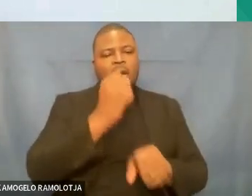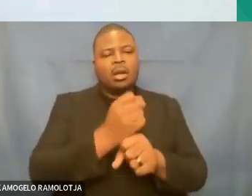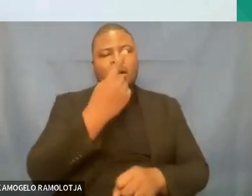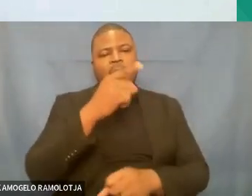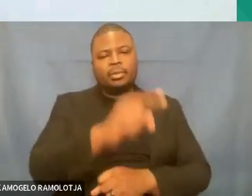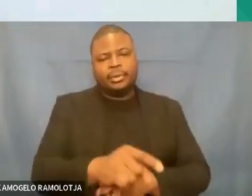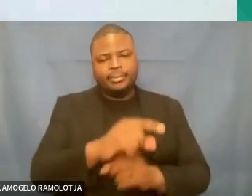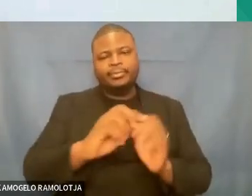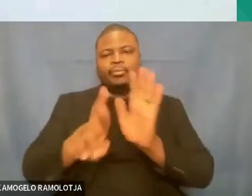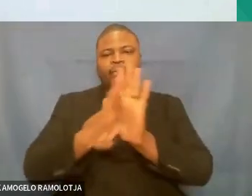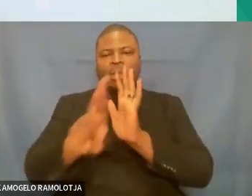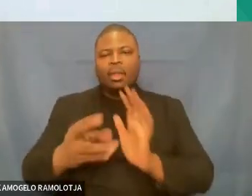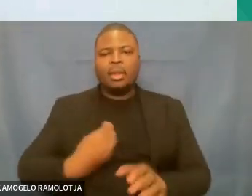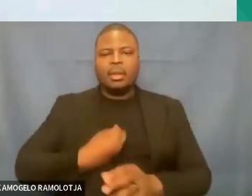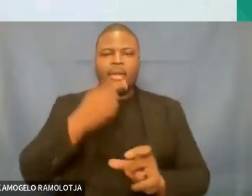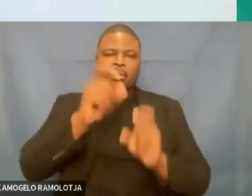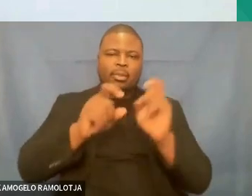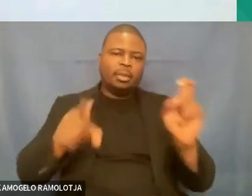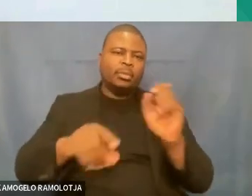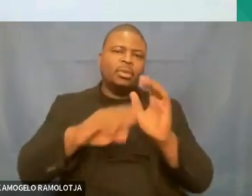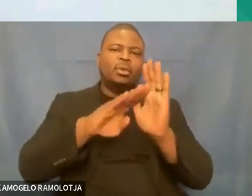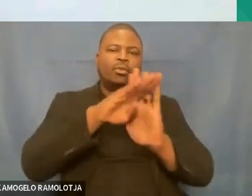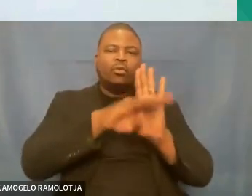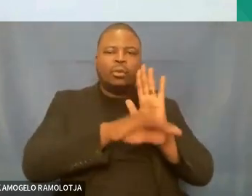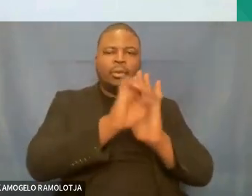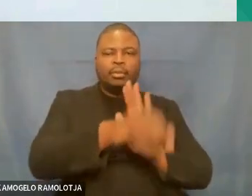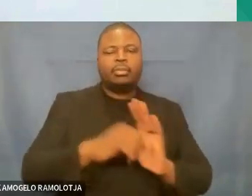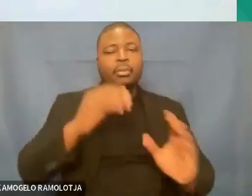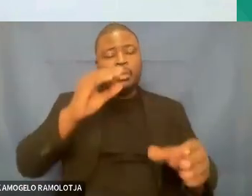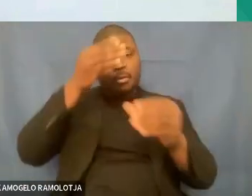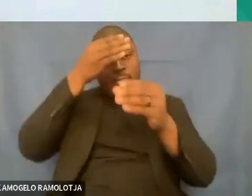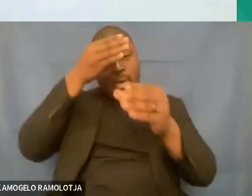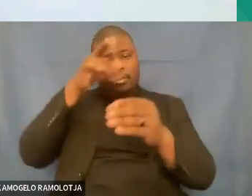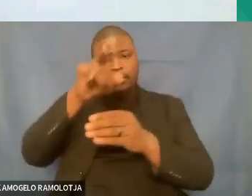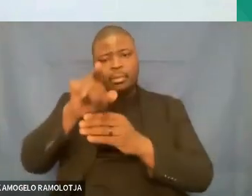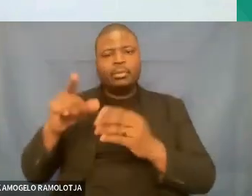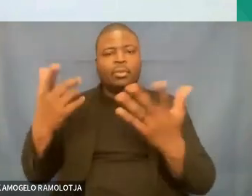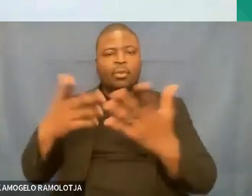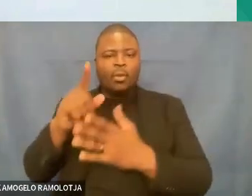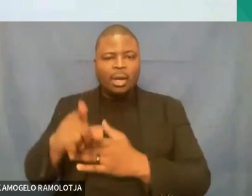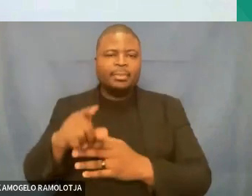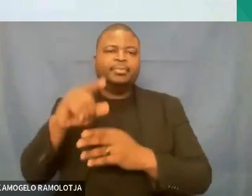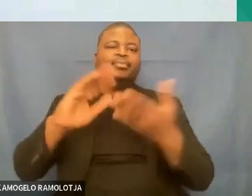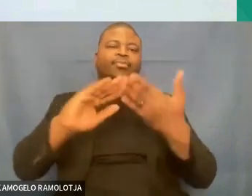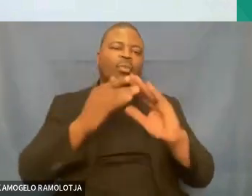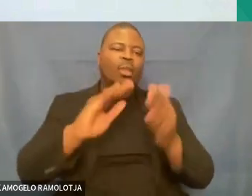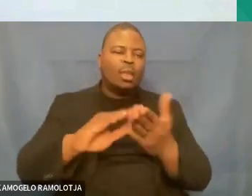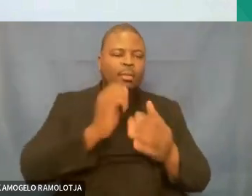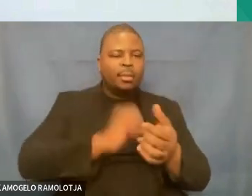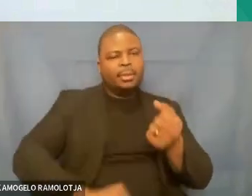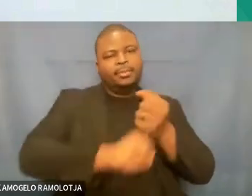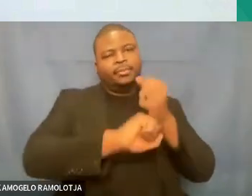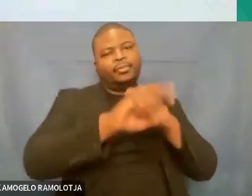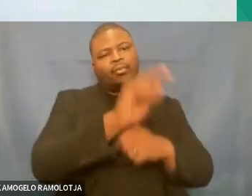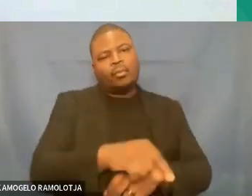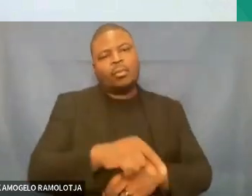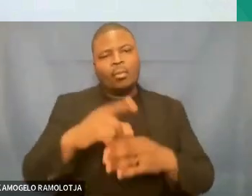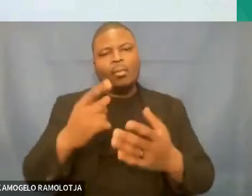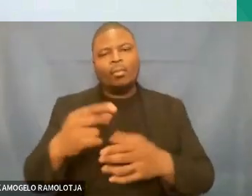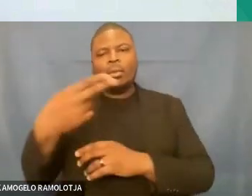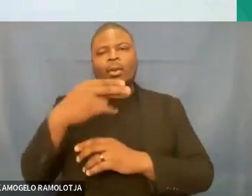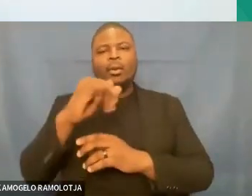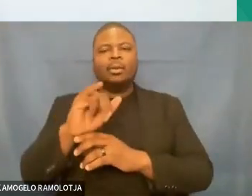People Program. Her expertise lies in psychosocial support, community system strengthening, and